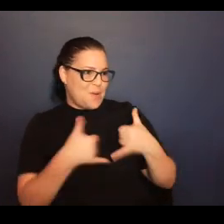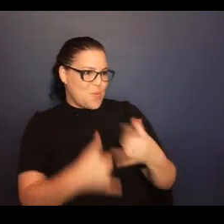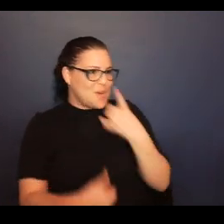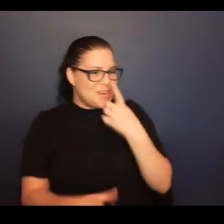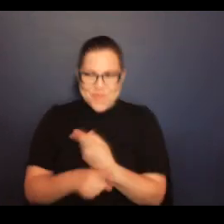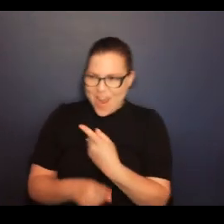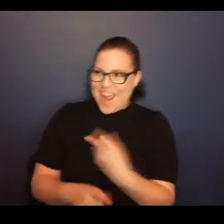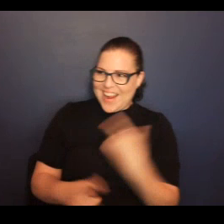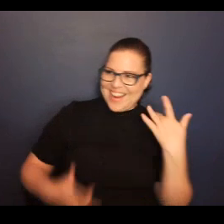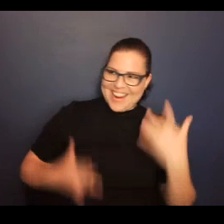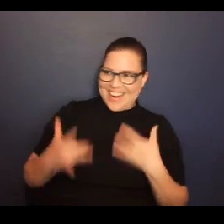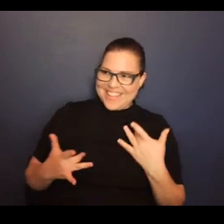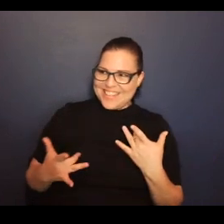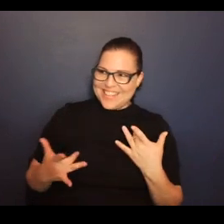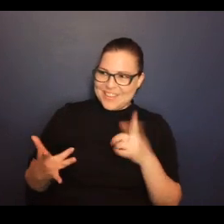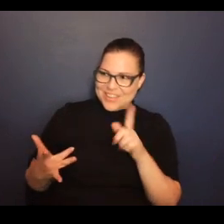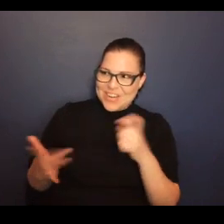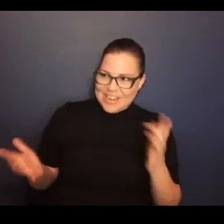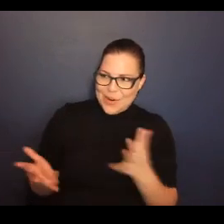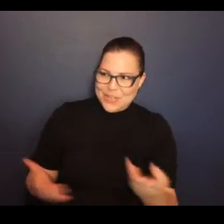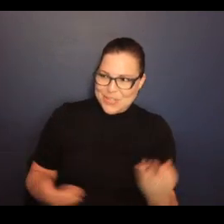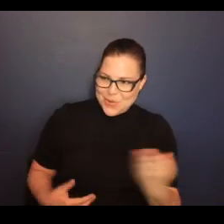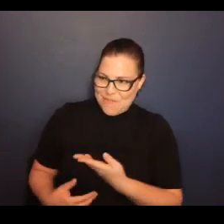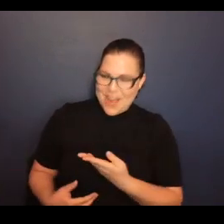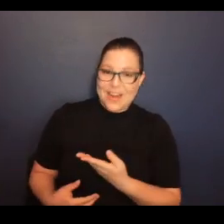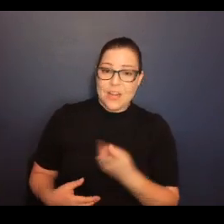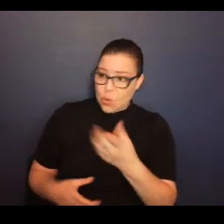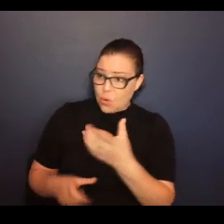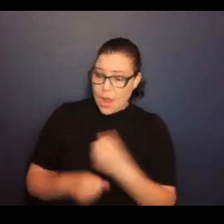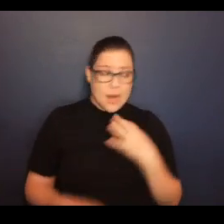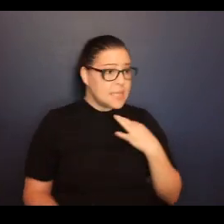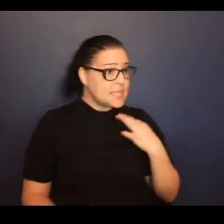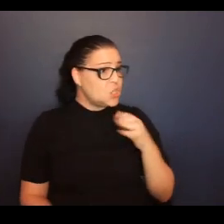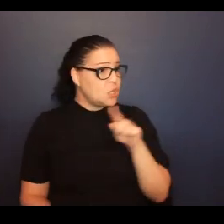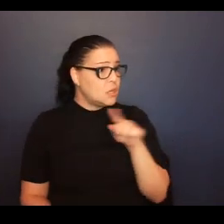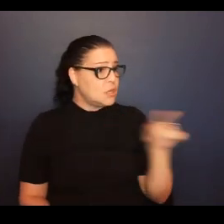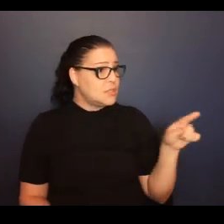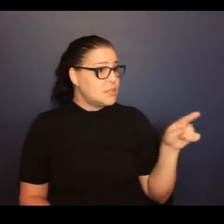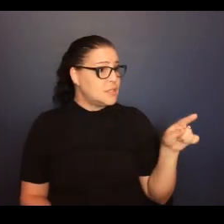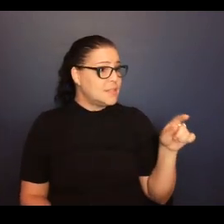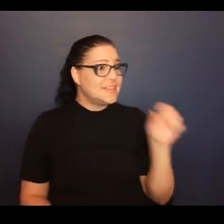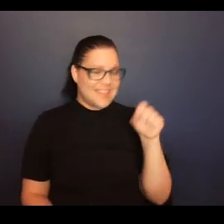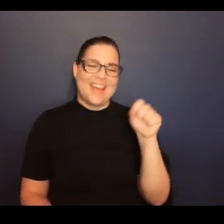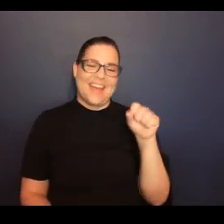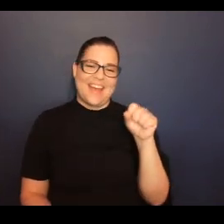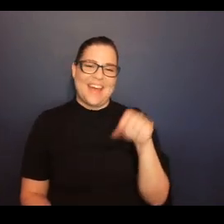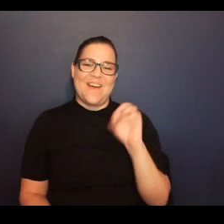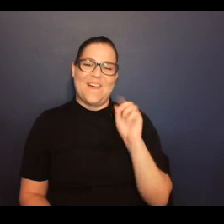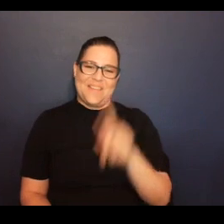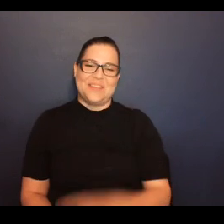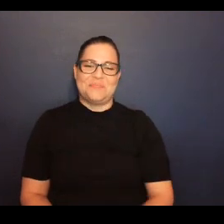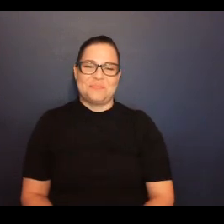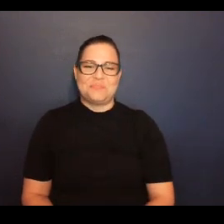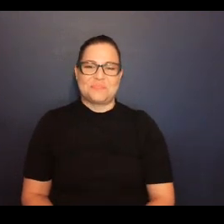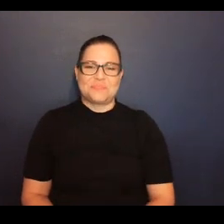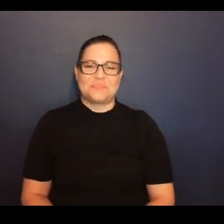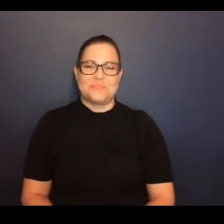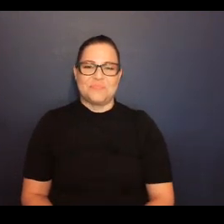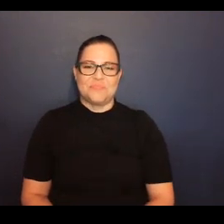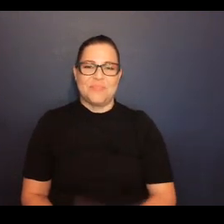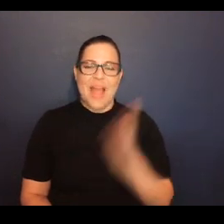weren't invited. Did you get your t-shirt? Did you get your t-shirts? Yes, thank you. Okay, all right. Yes,